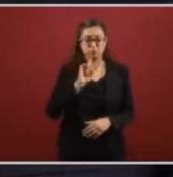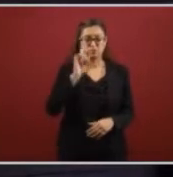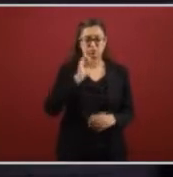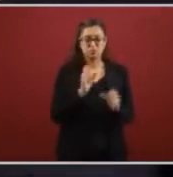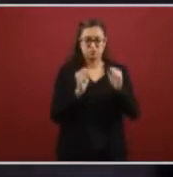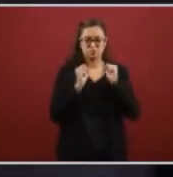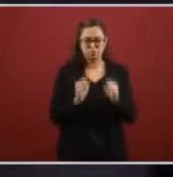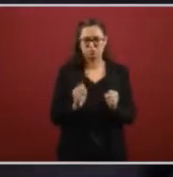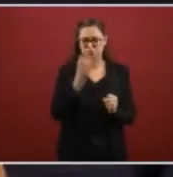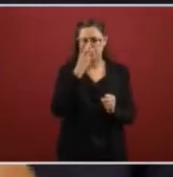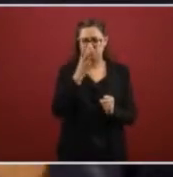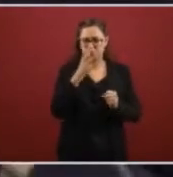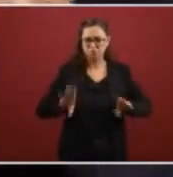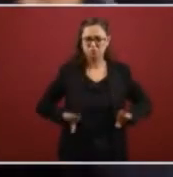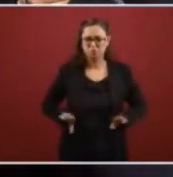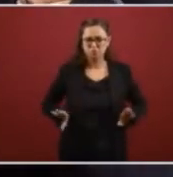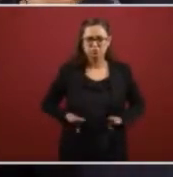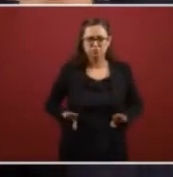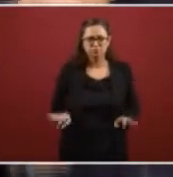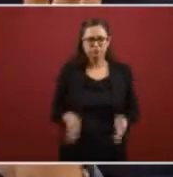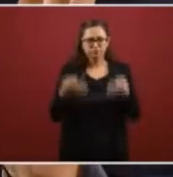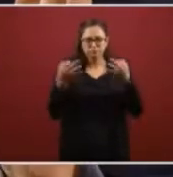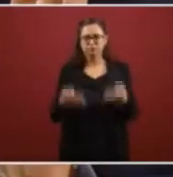It's a woman of convictions,